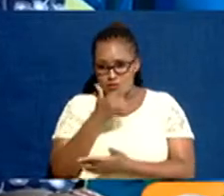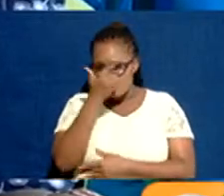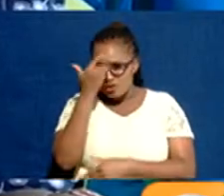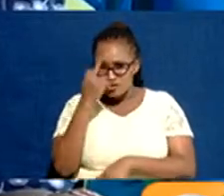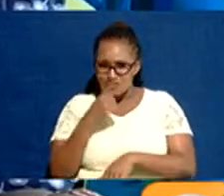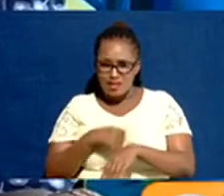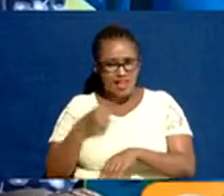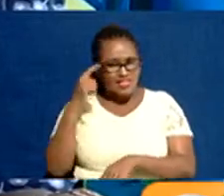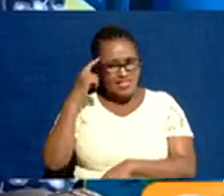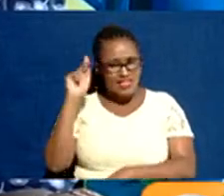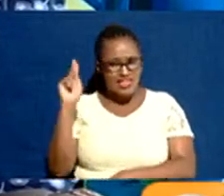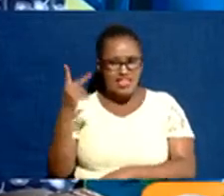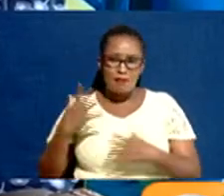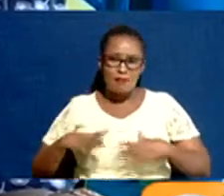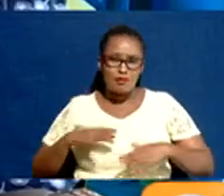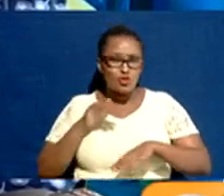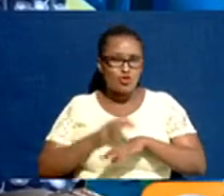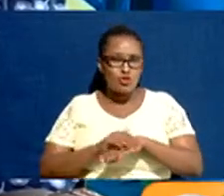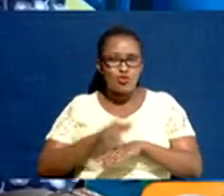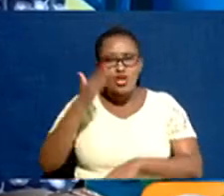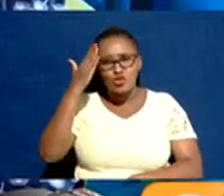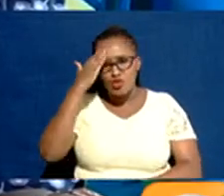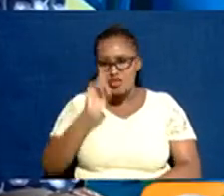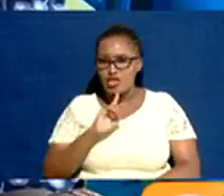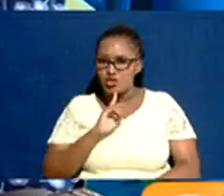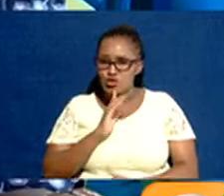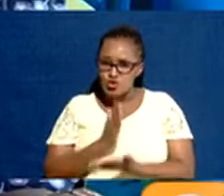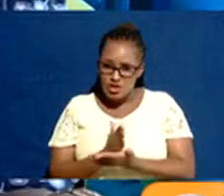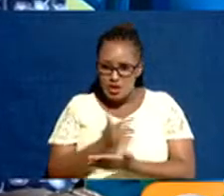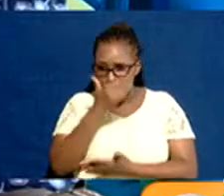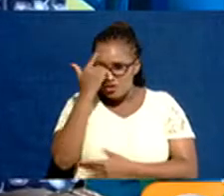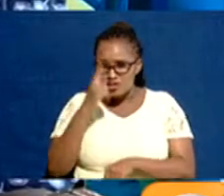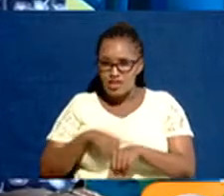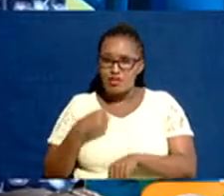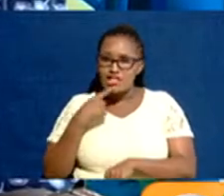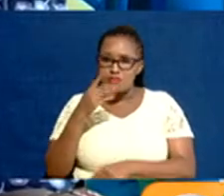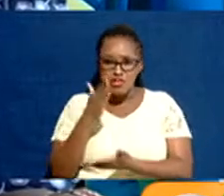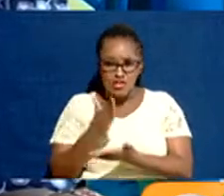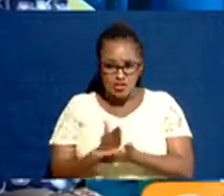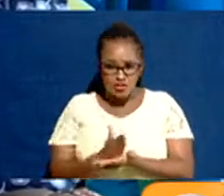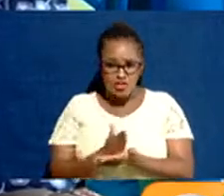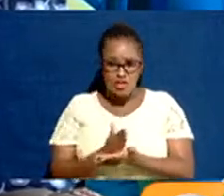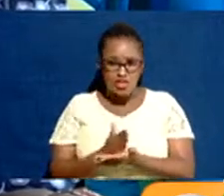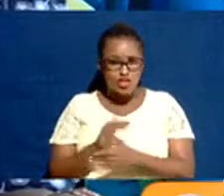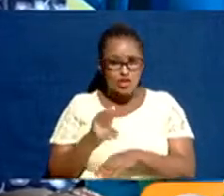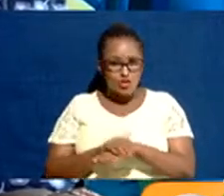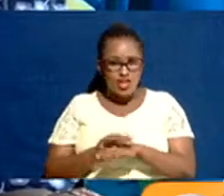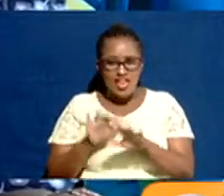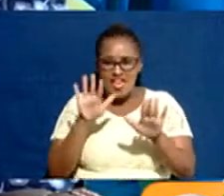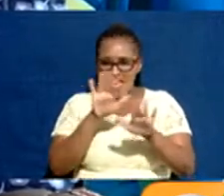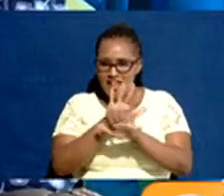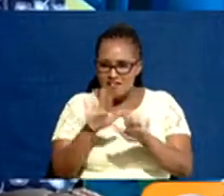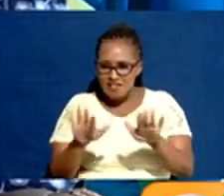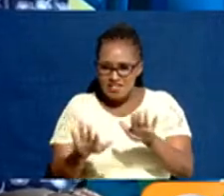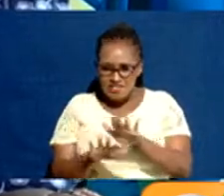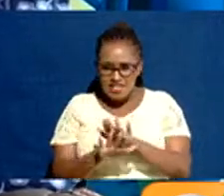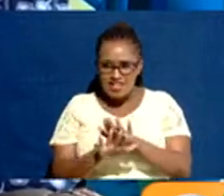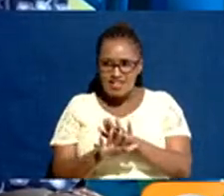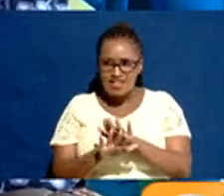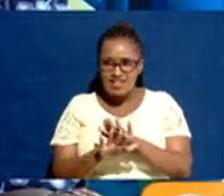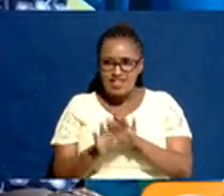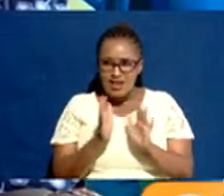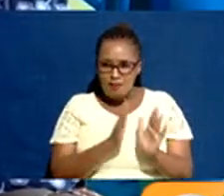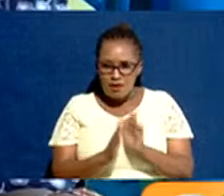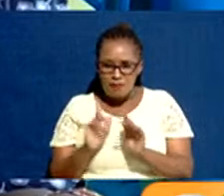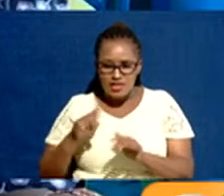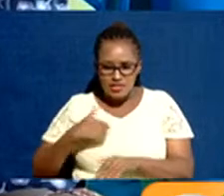think Kenyans deserve the truth. Okay. Because when you prepare them for the truth, it's normally a good thing. Right. Everything is being done, and I was in